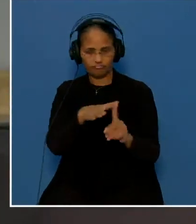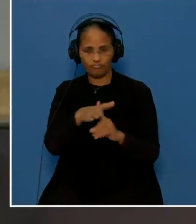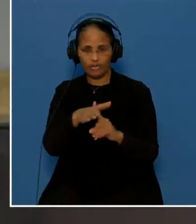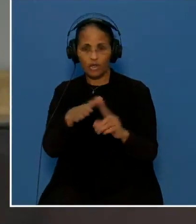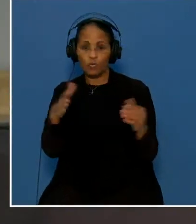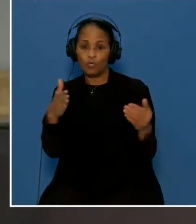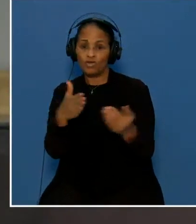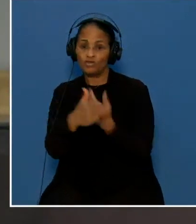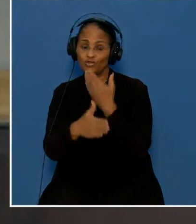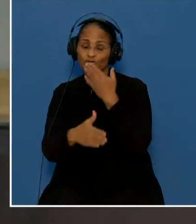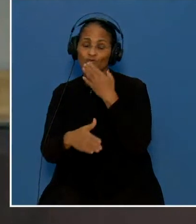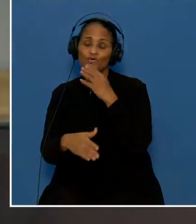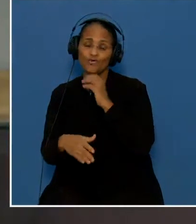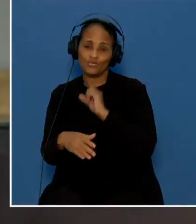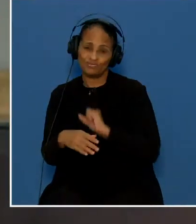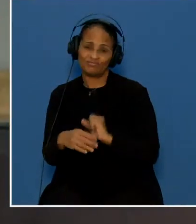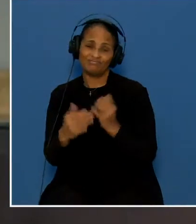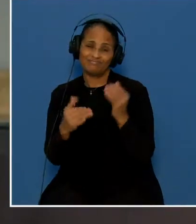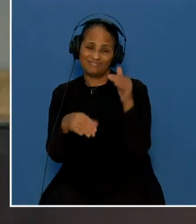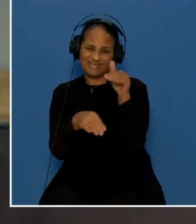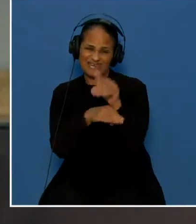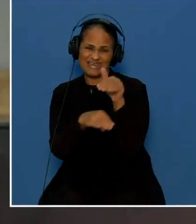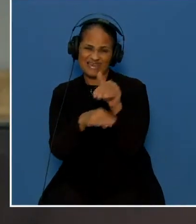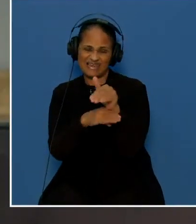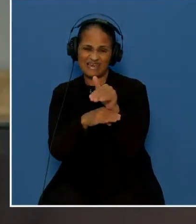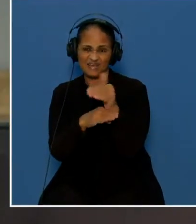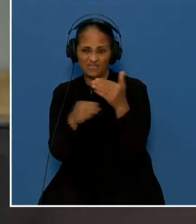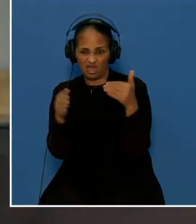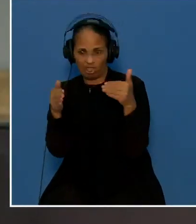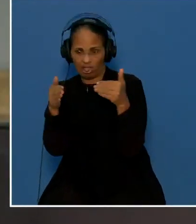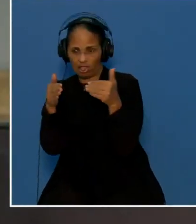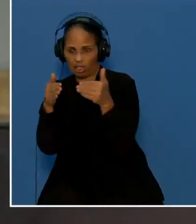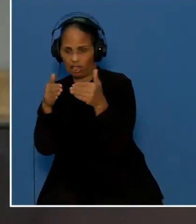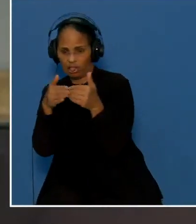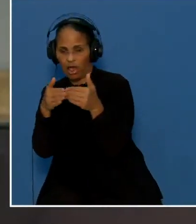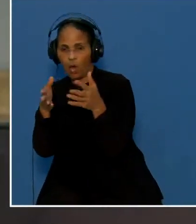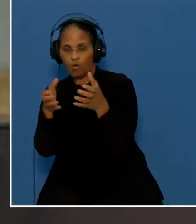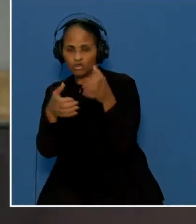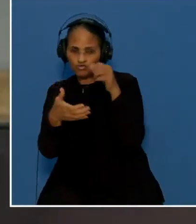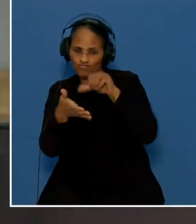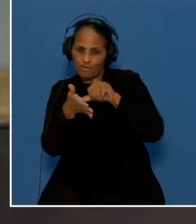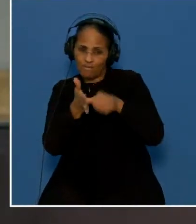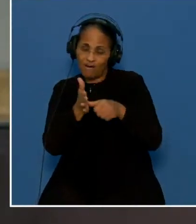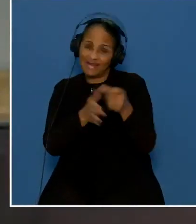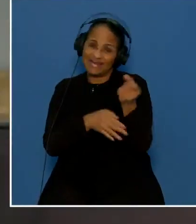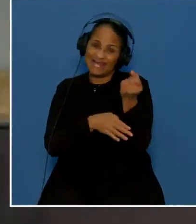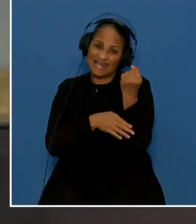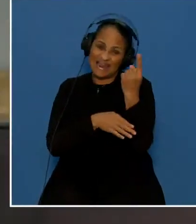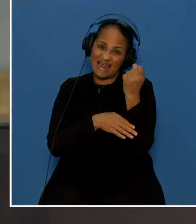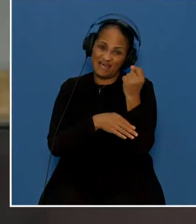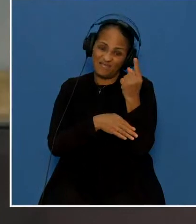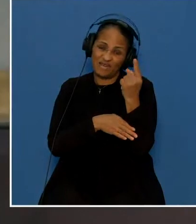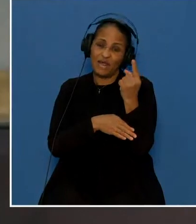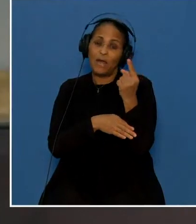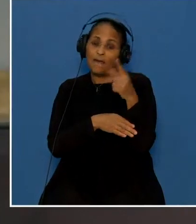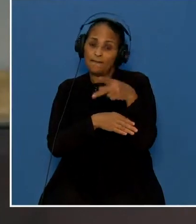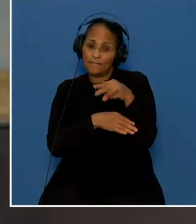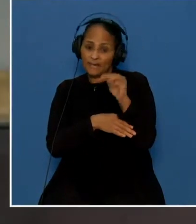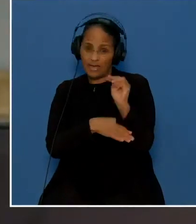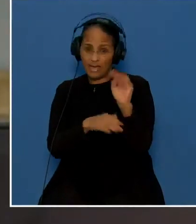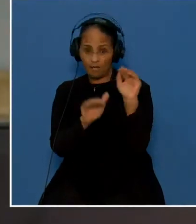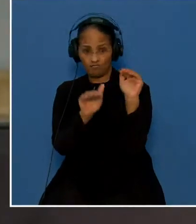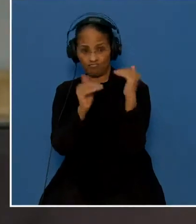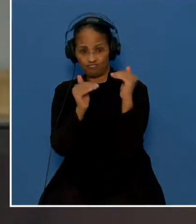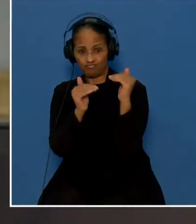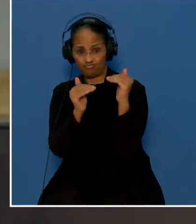Year's Eve approaching, I want to remind everyone of the 11 p.m. curfew, which will still be in place tomorrow night. For many